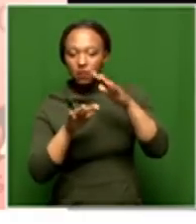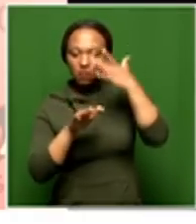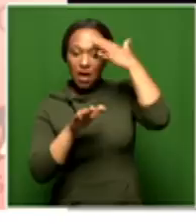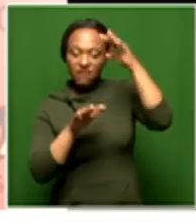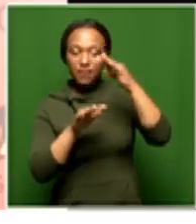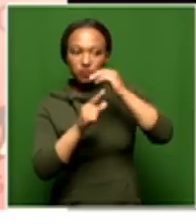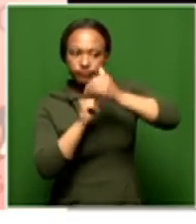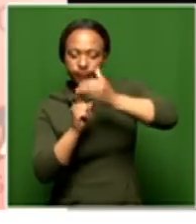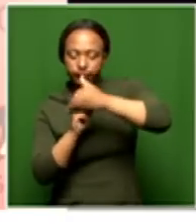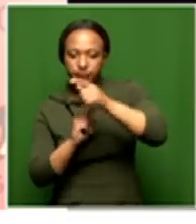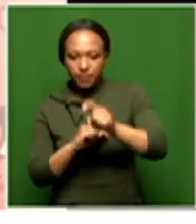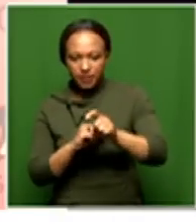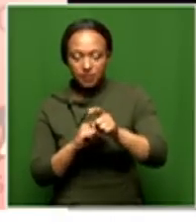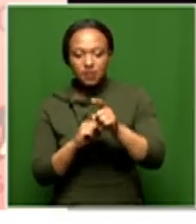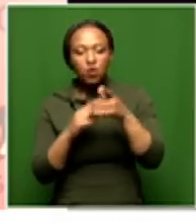particular campaign, but